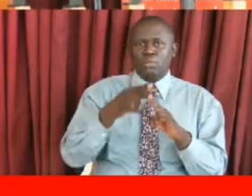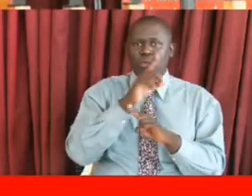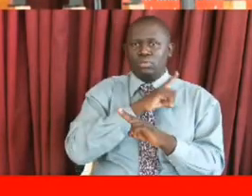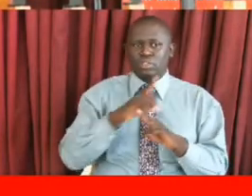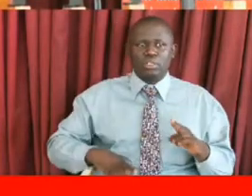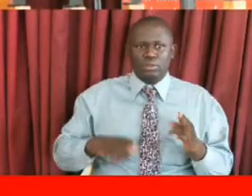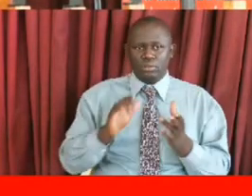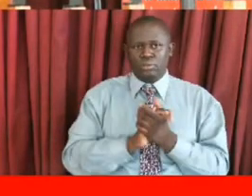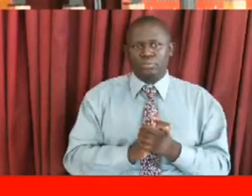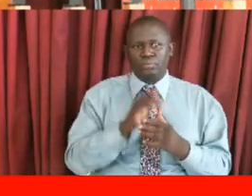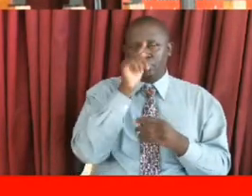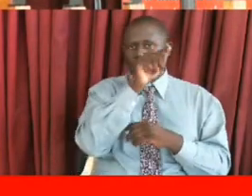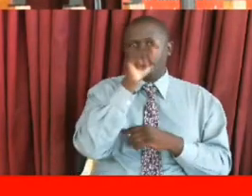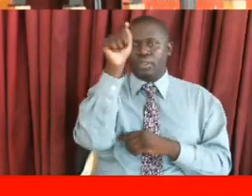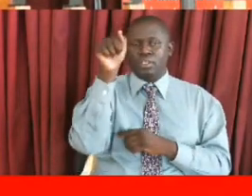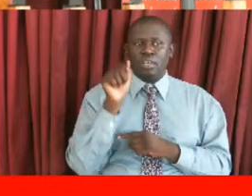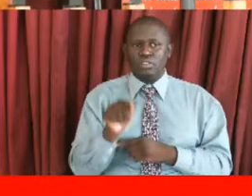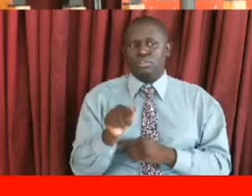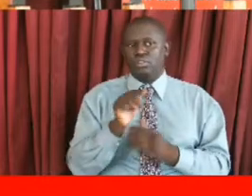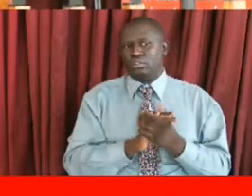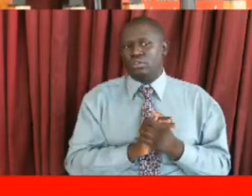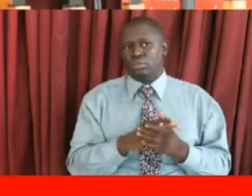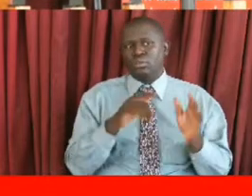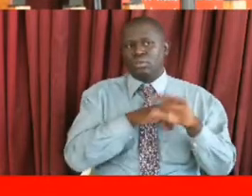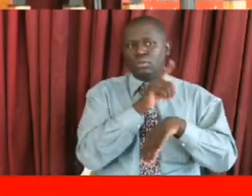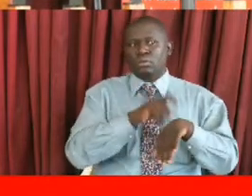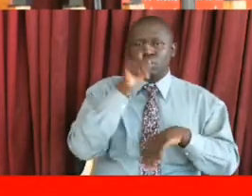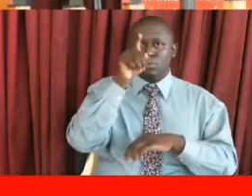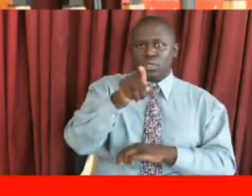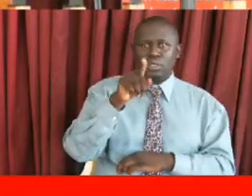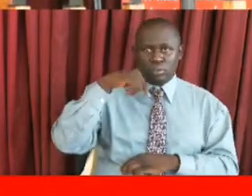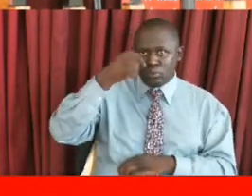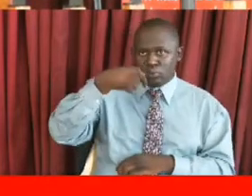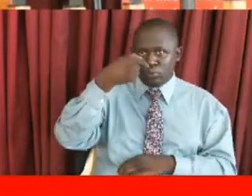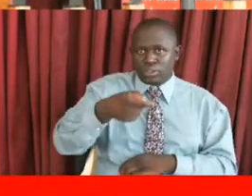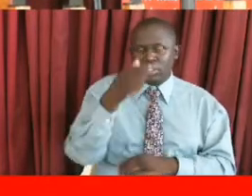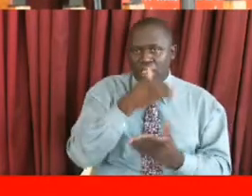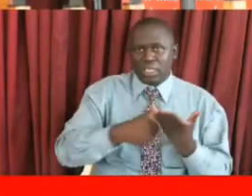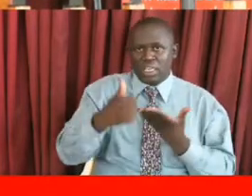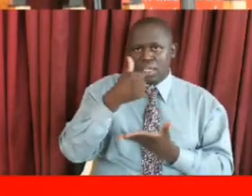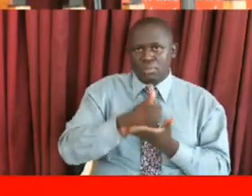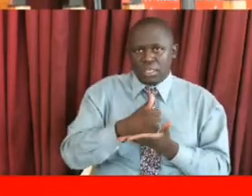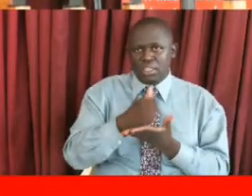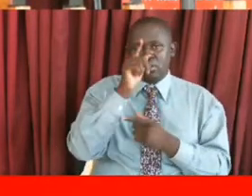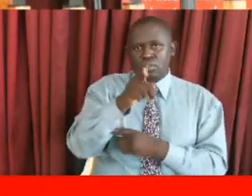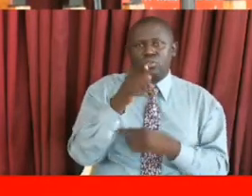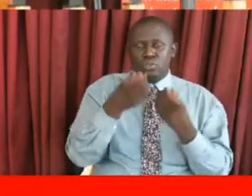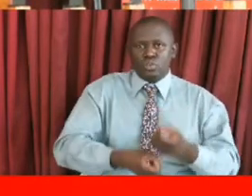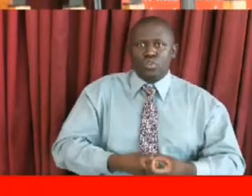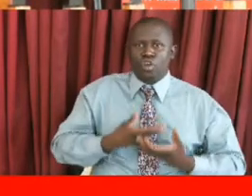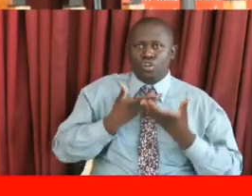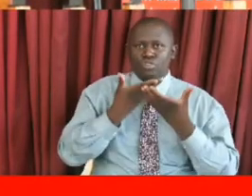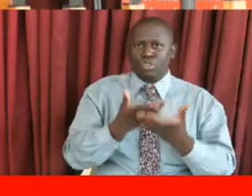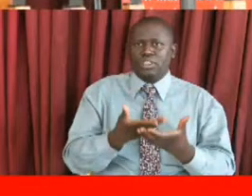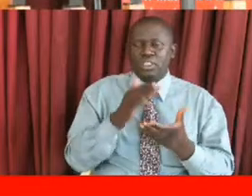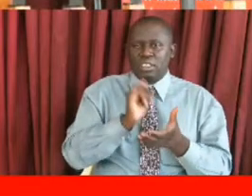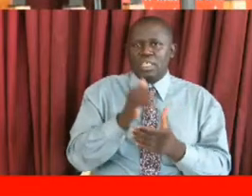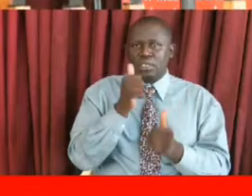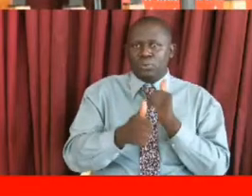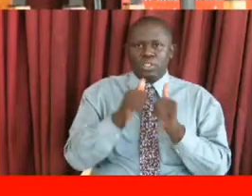the therefore when you say Amen you confess that that which is